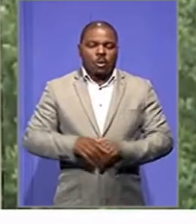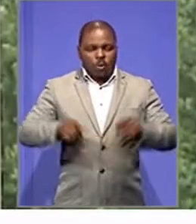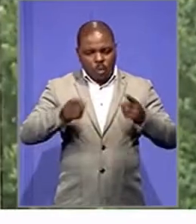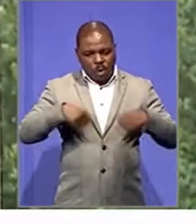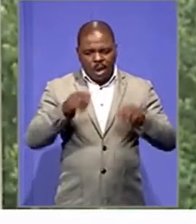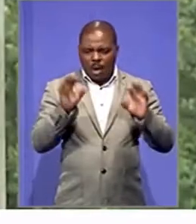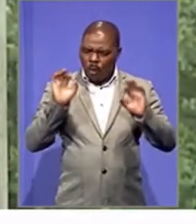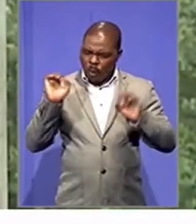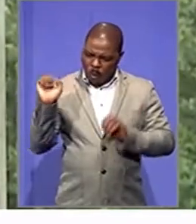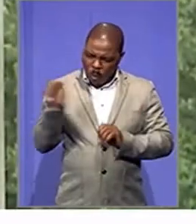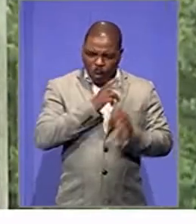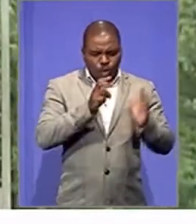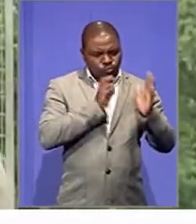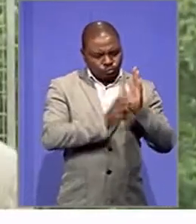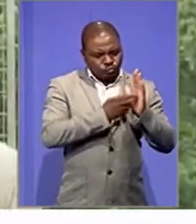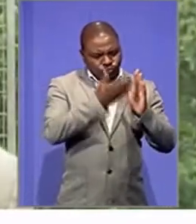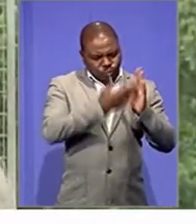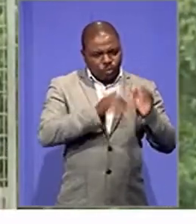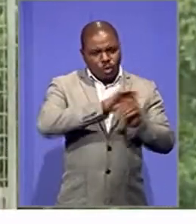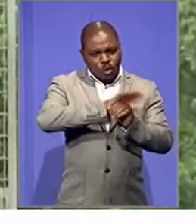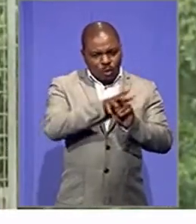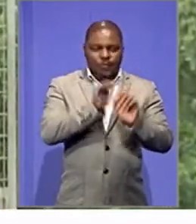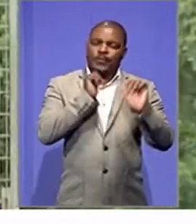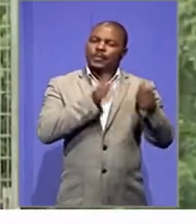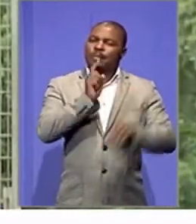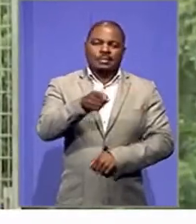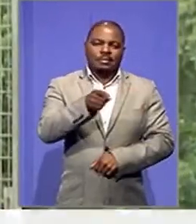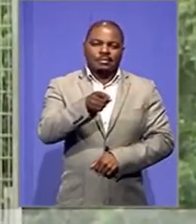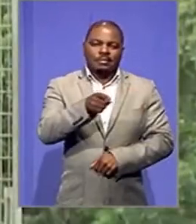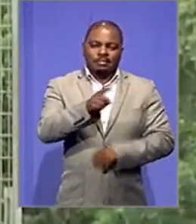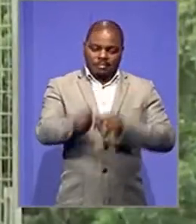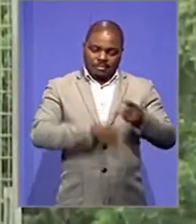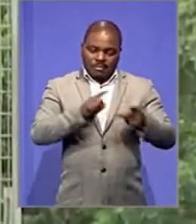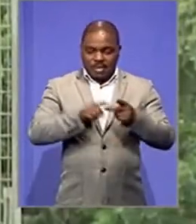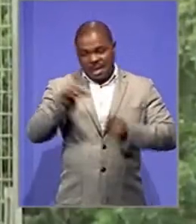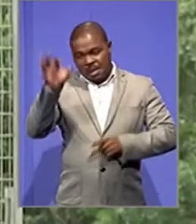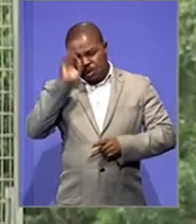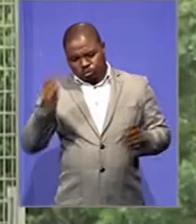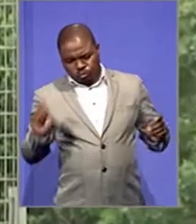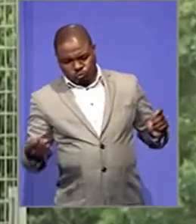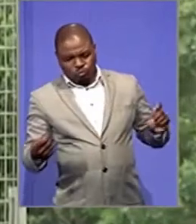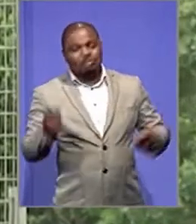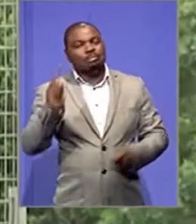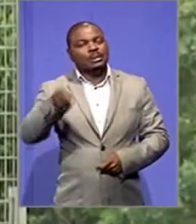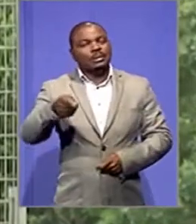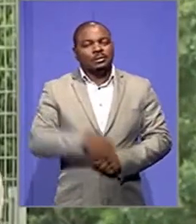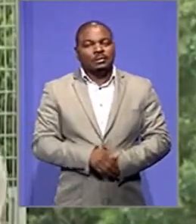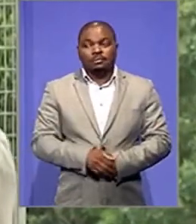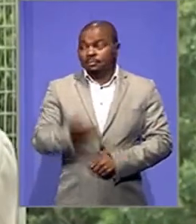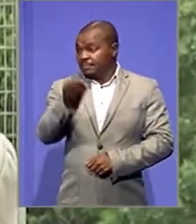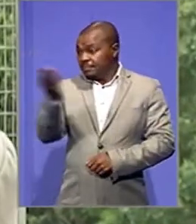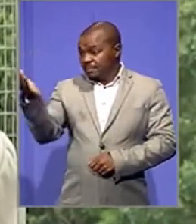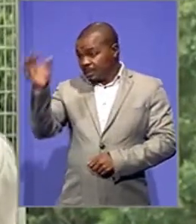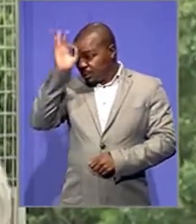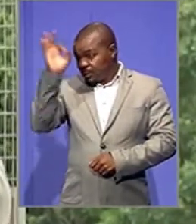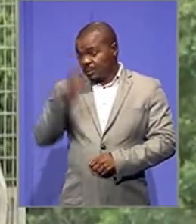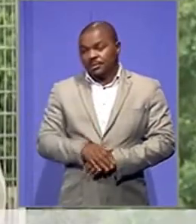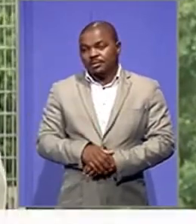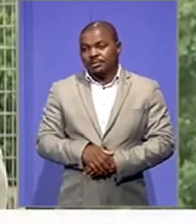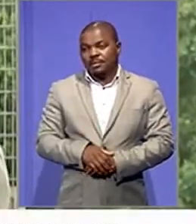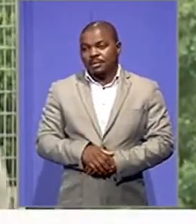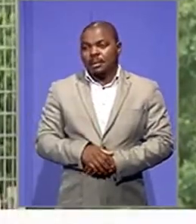the protocols and you have to enforce those protocols. Therefore, Mapoisa, there is no